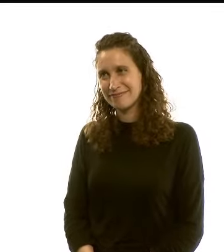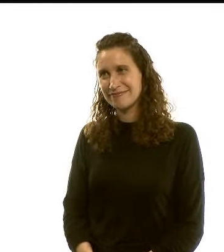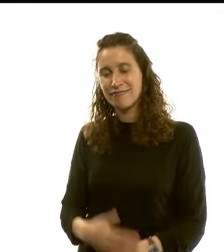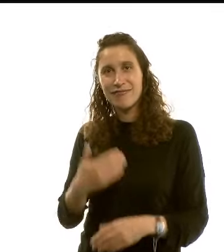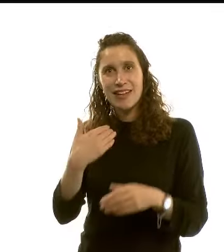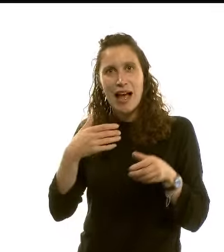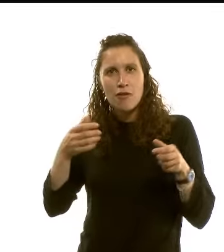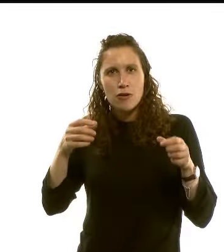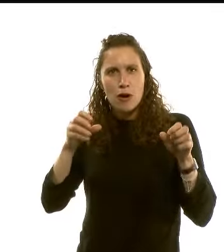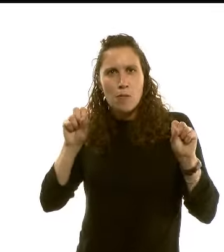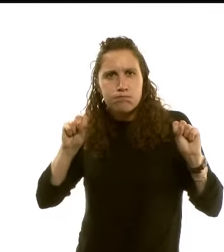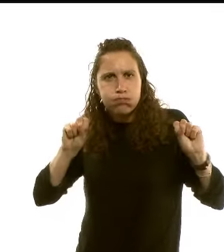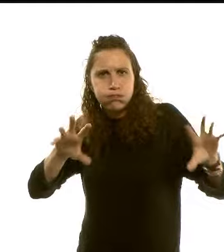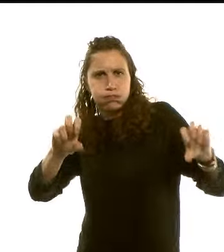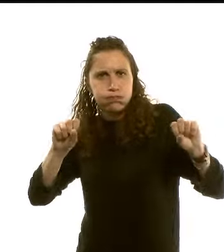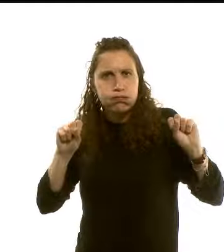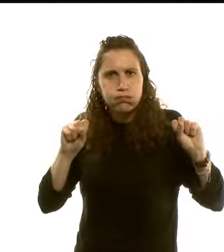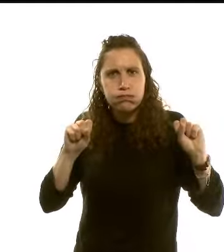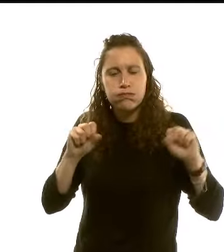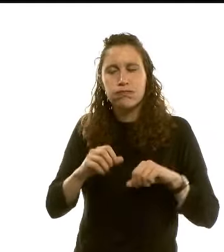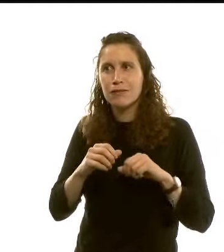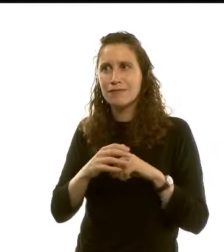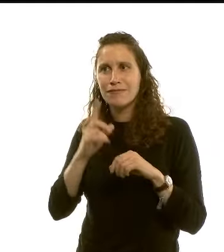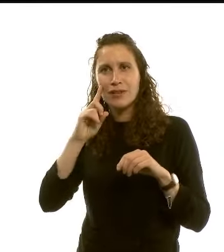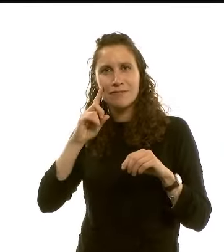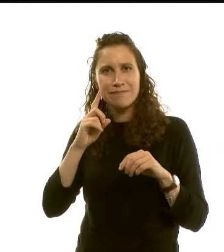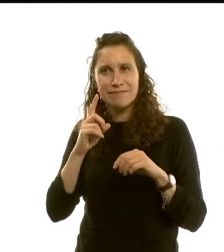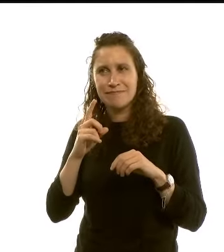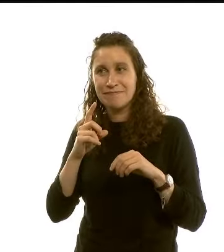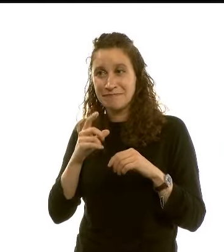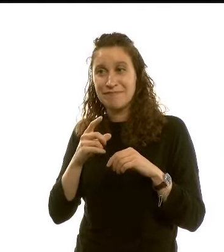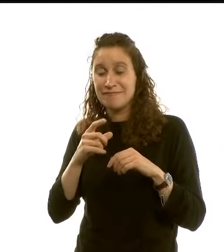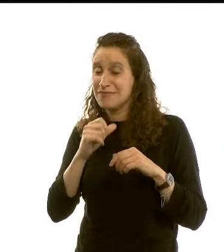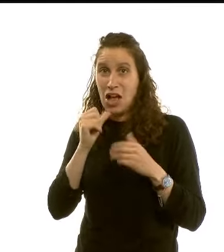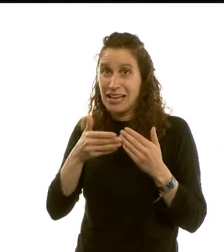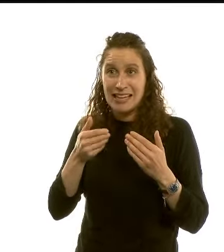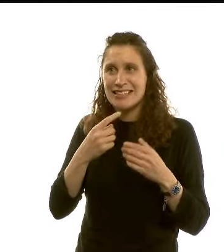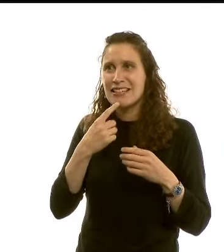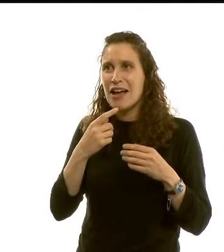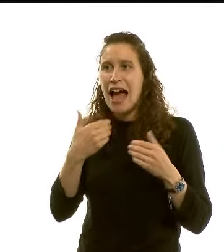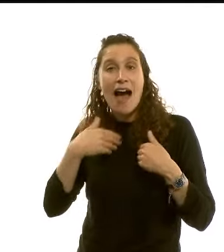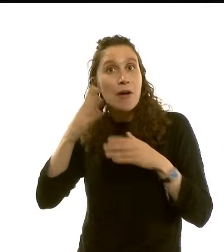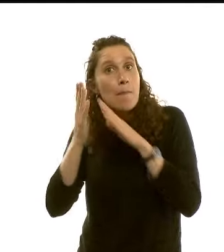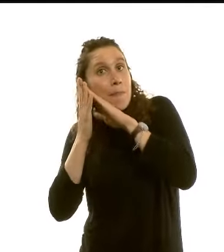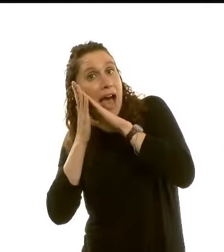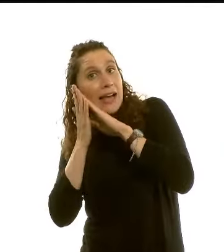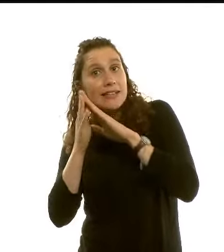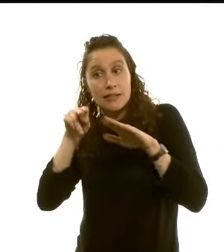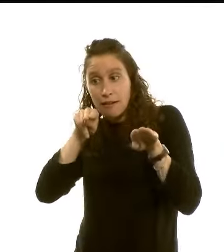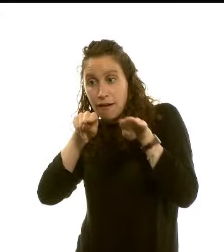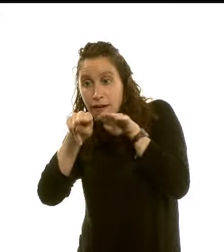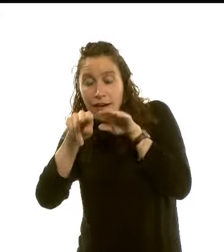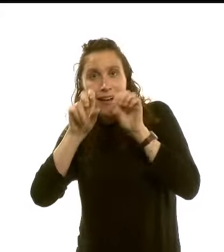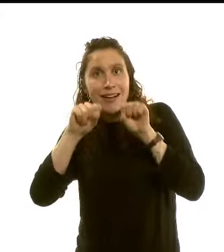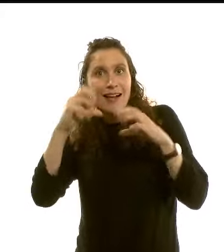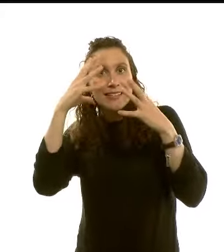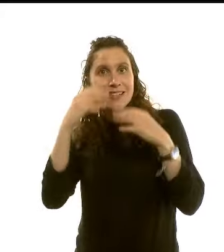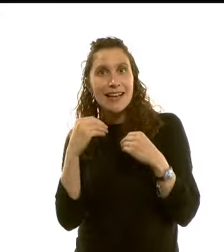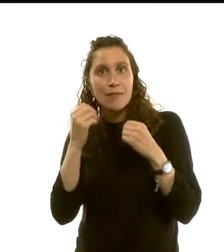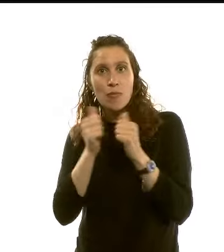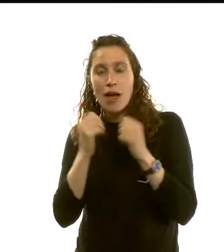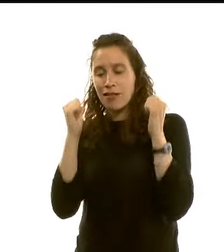thrusters here on the side, built out of paint buckets. This is amazing. They have beds in here, and that little cutout is so they can sleep in the beds with their air tanks